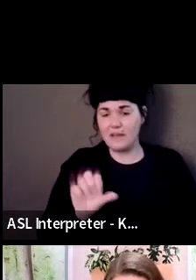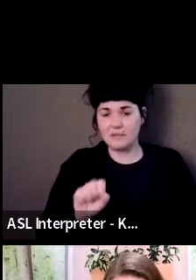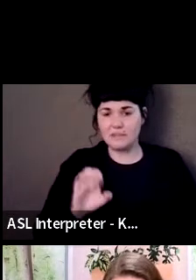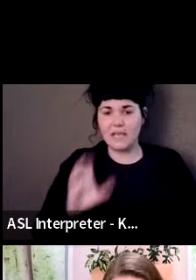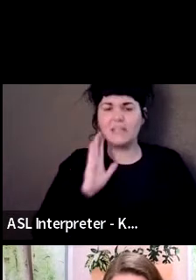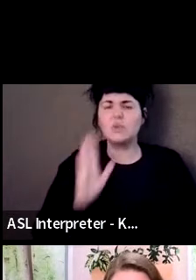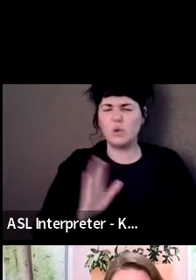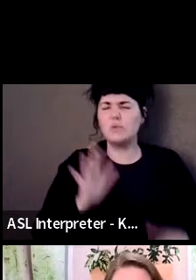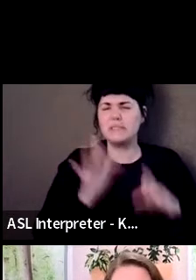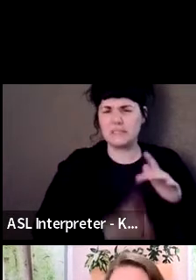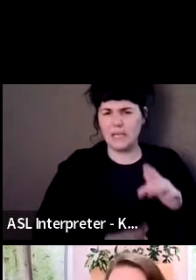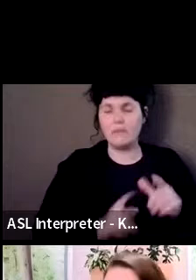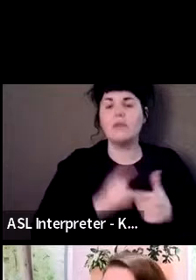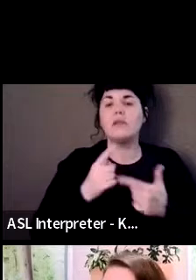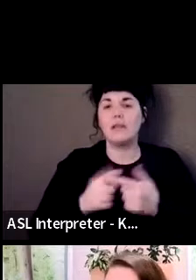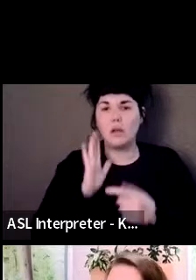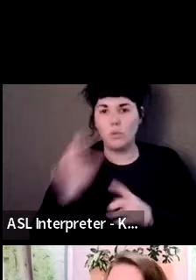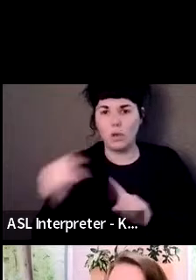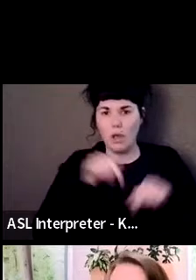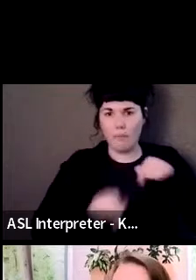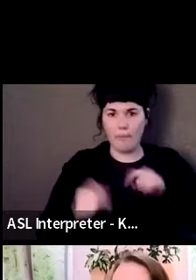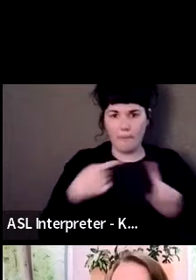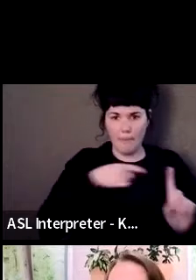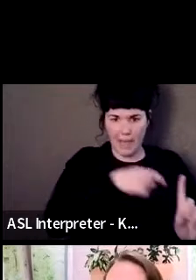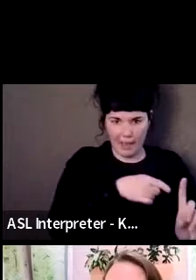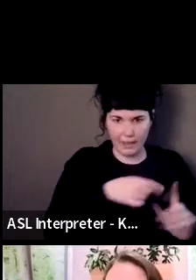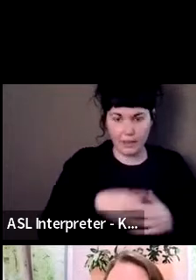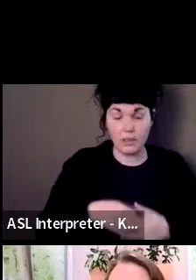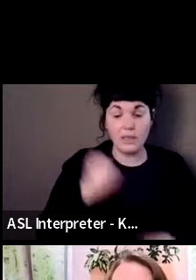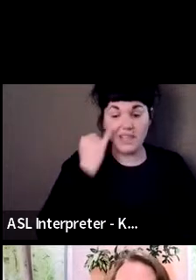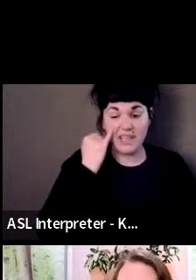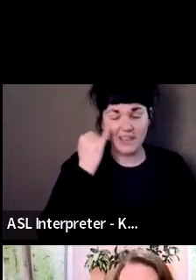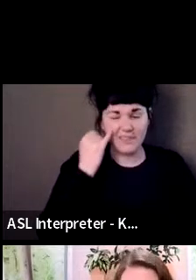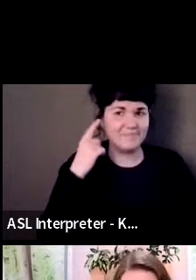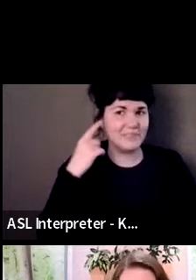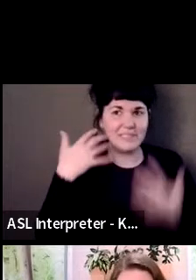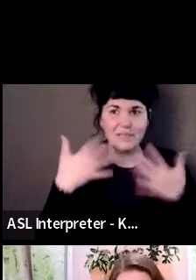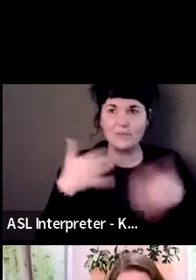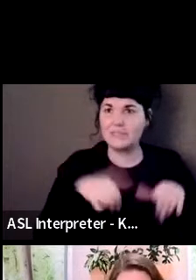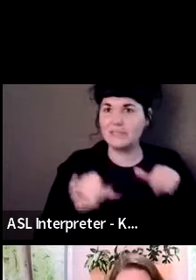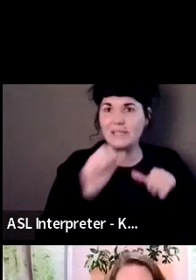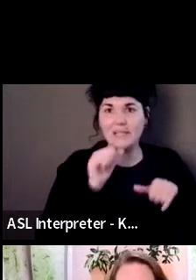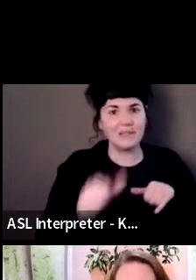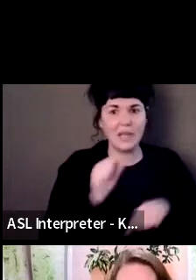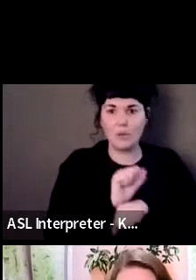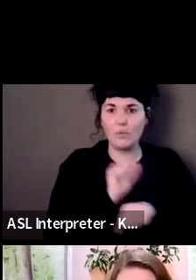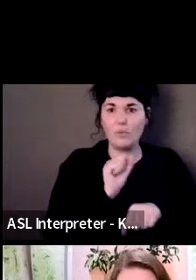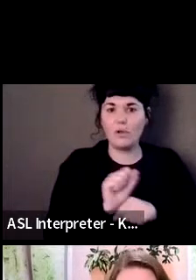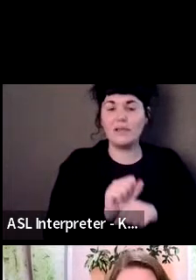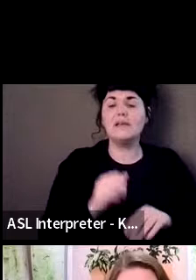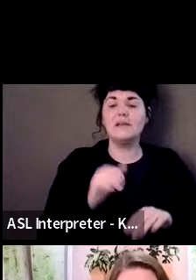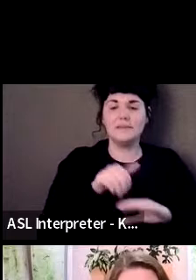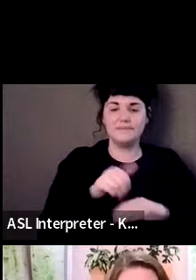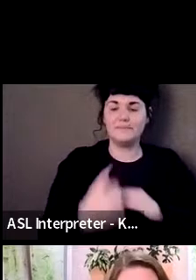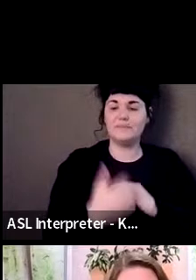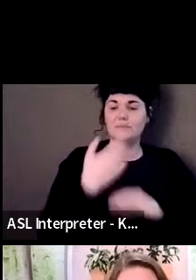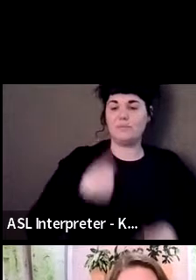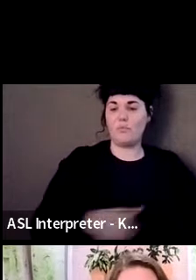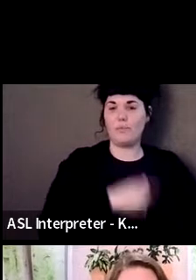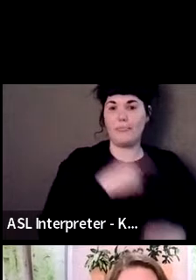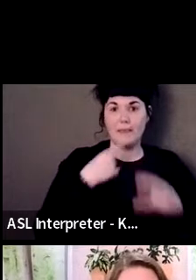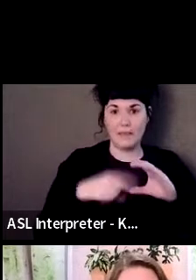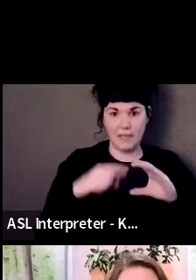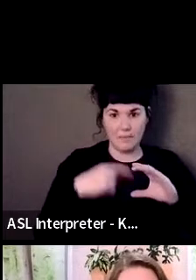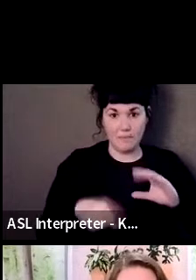done speaking. If your audio still does not work, you can email redistricting@michigan.gov and we will help you troubleshoot so you can participate during the